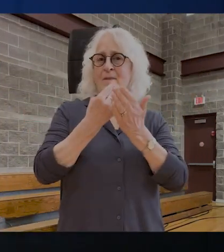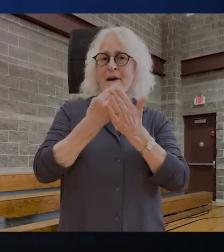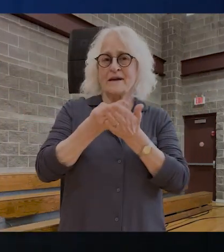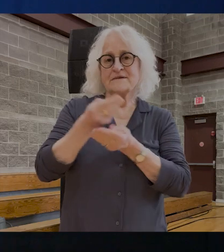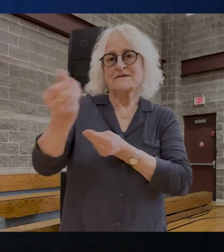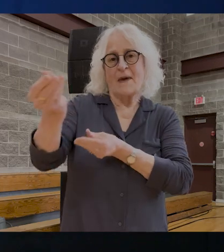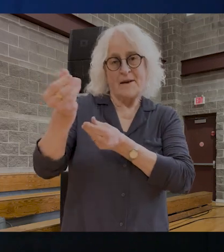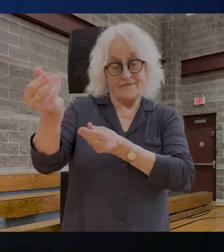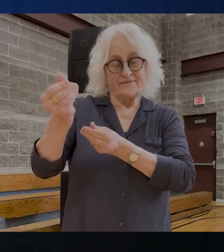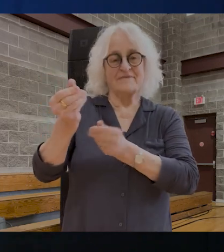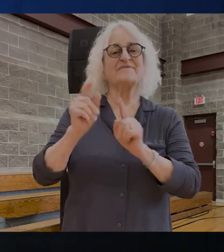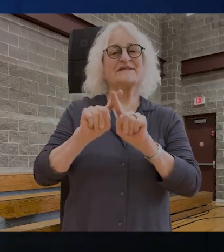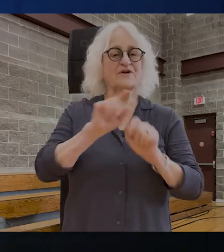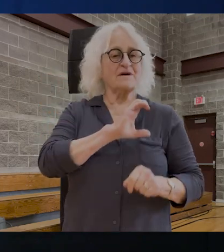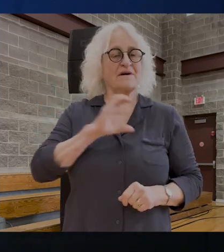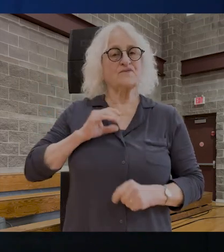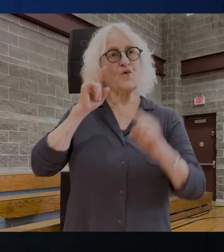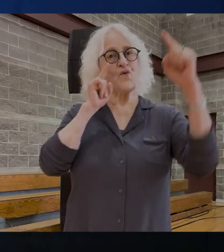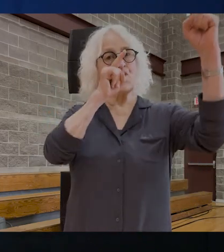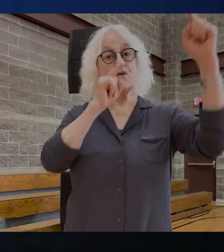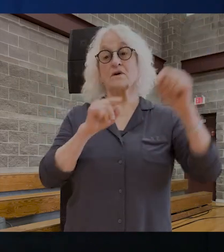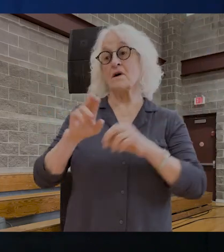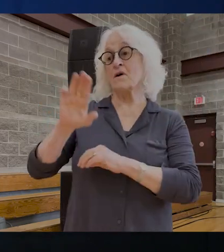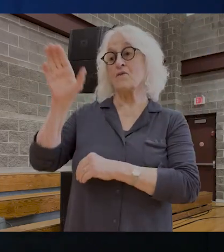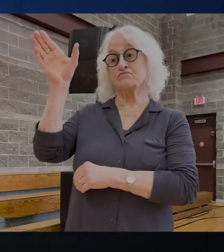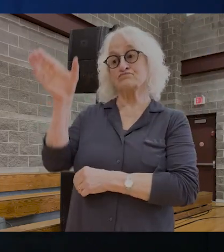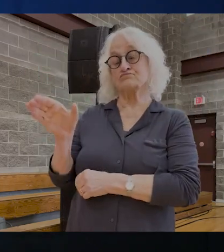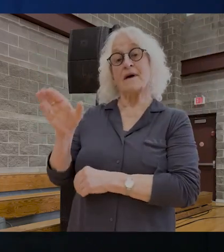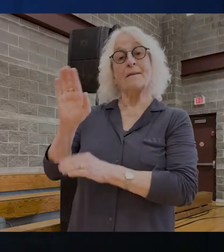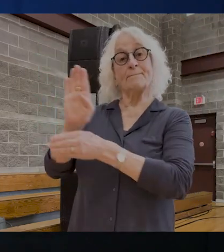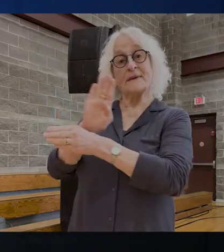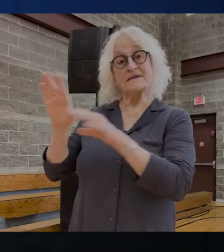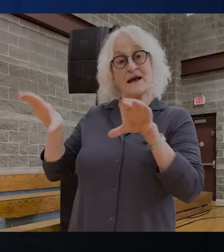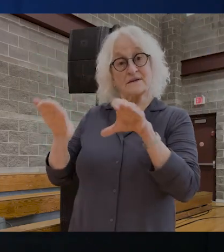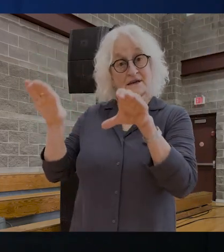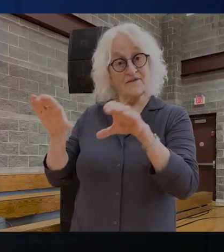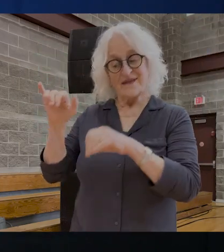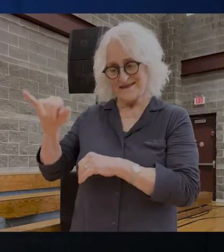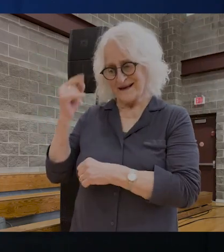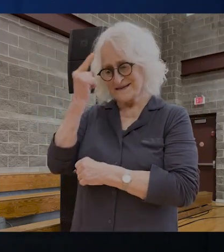goal. So on the right, we have business activities, and